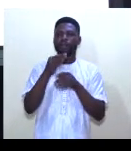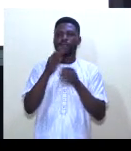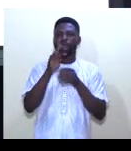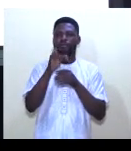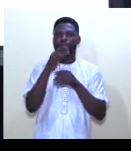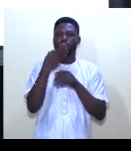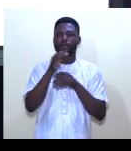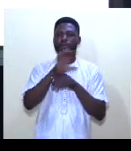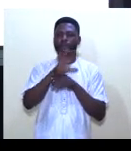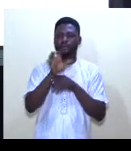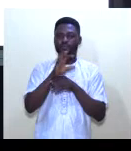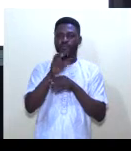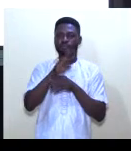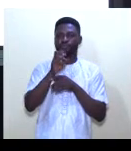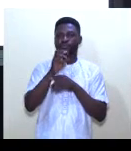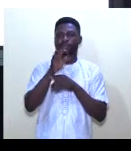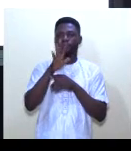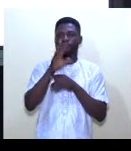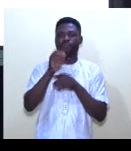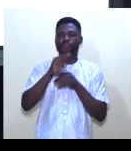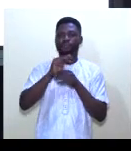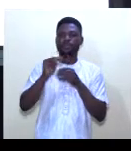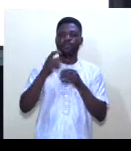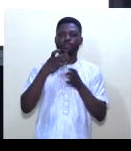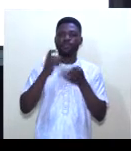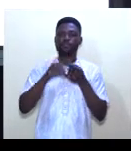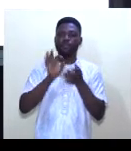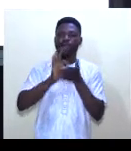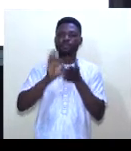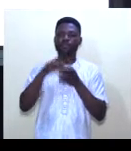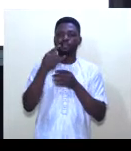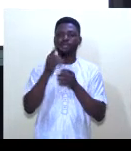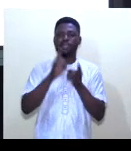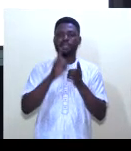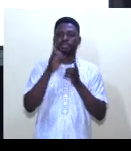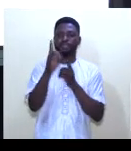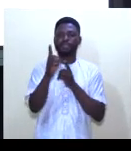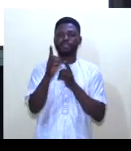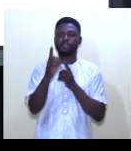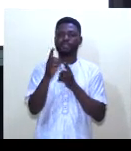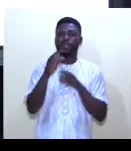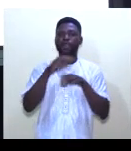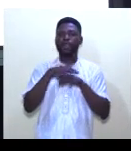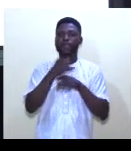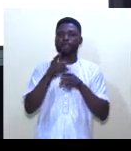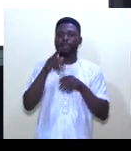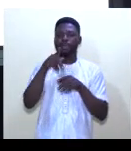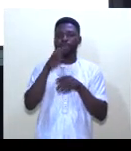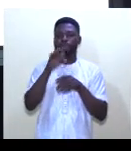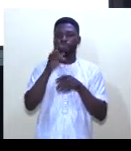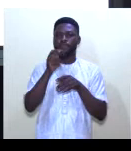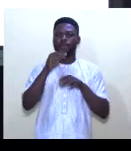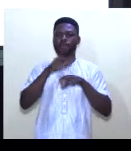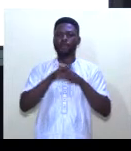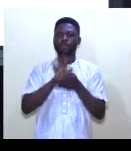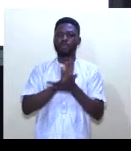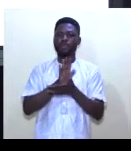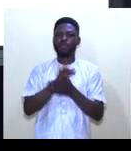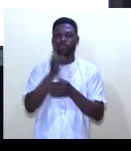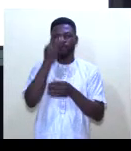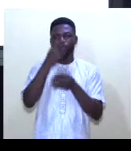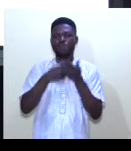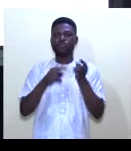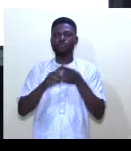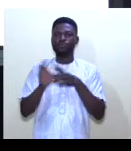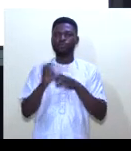we know the real distance, 150 meters. We want to calculate the distance on a plan, which is a paper. So, you know